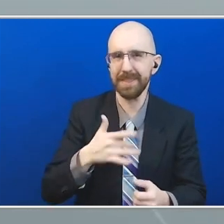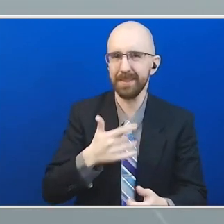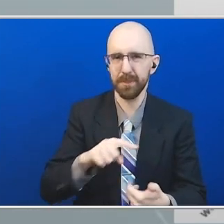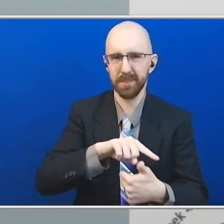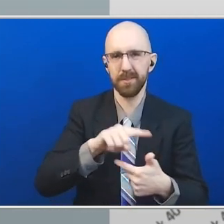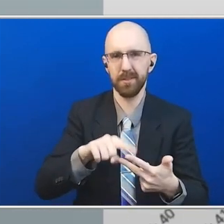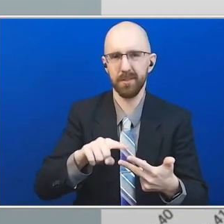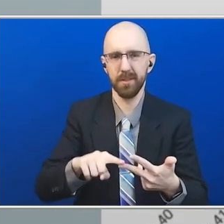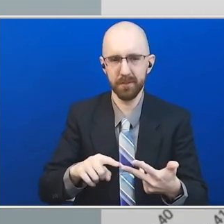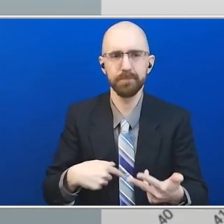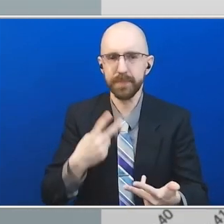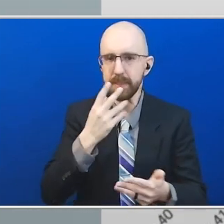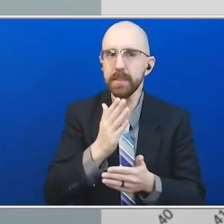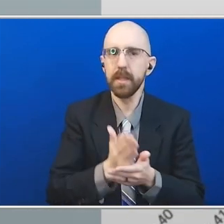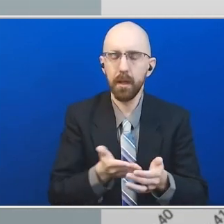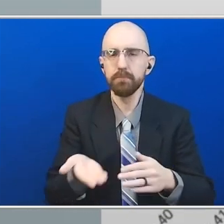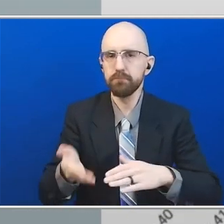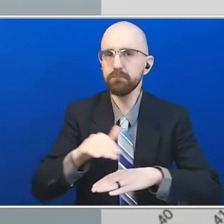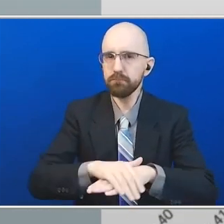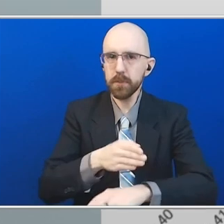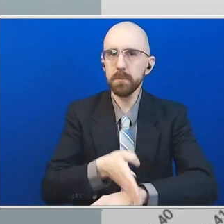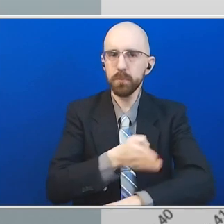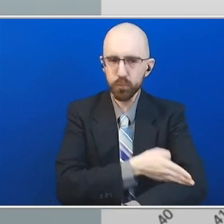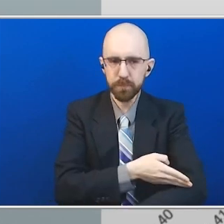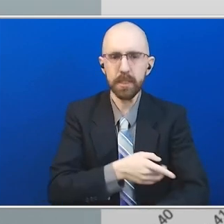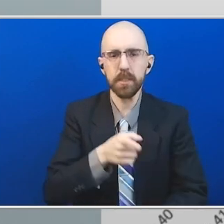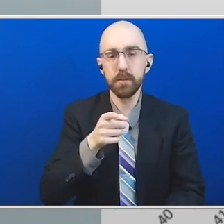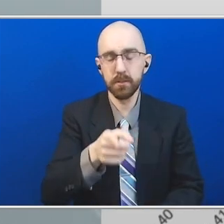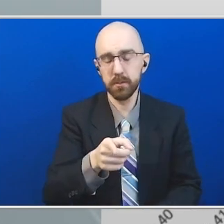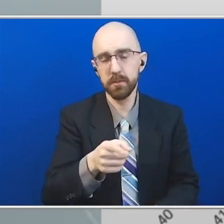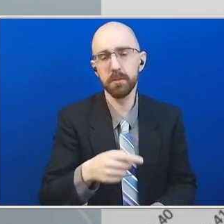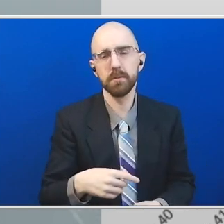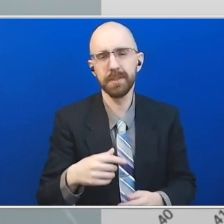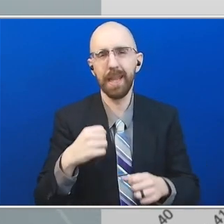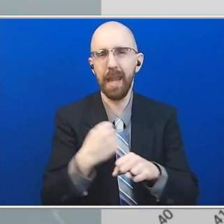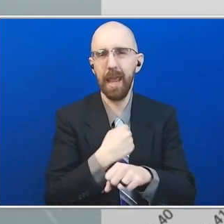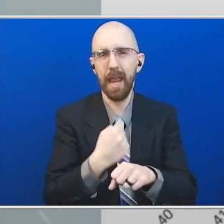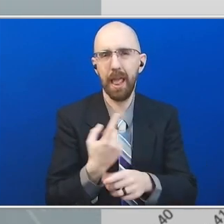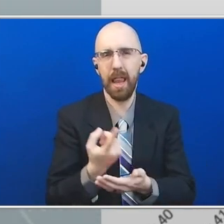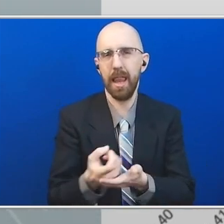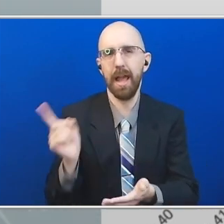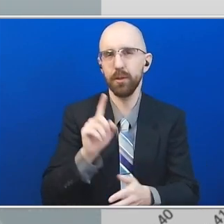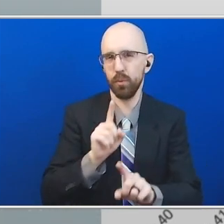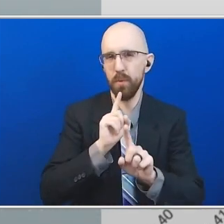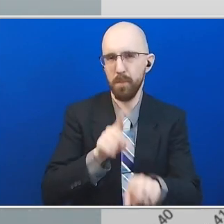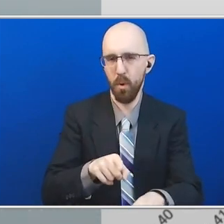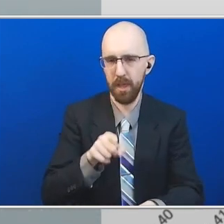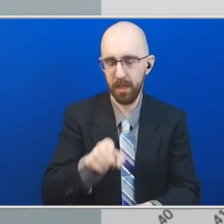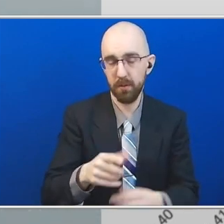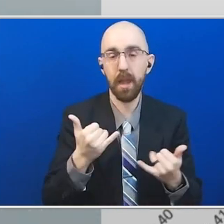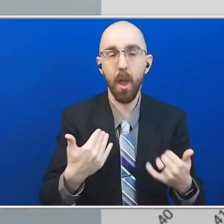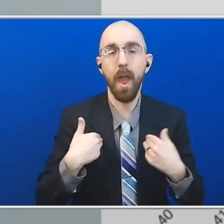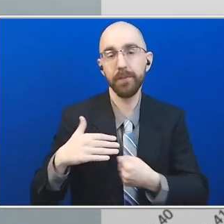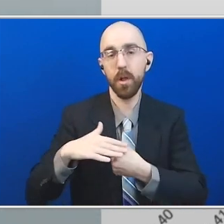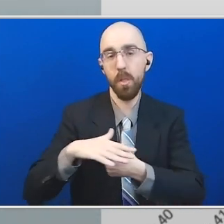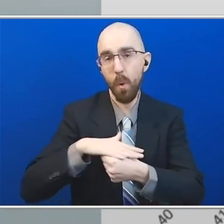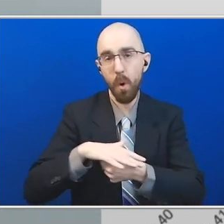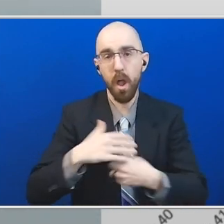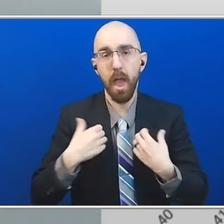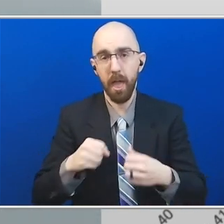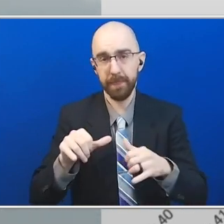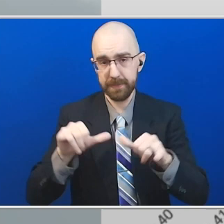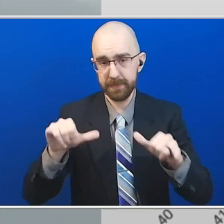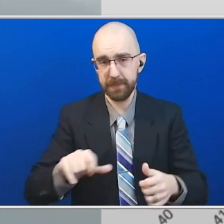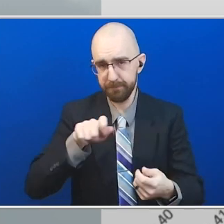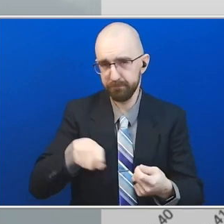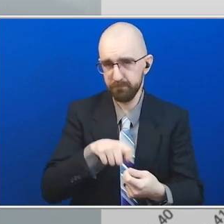improvement now. This was reported from data a week ago. Now we have our local health system, particularly our hospital